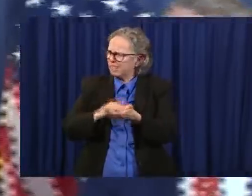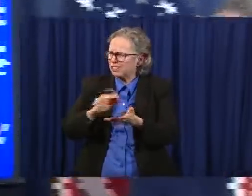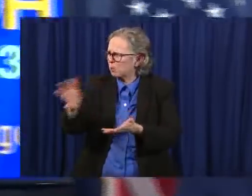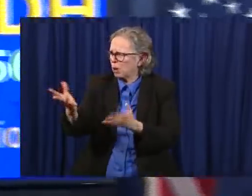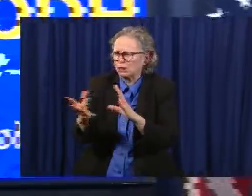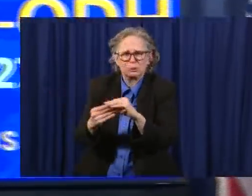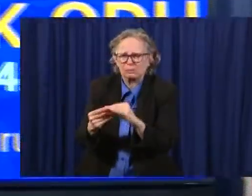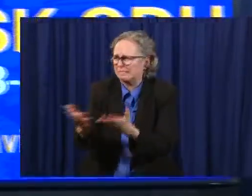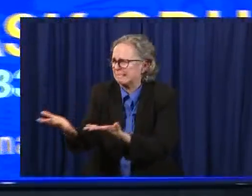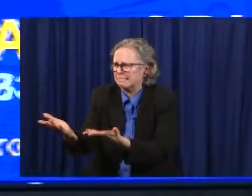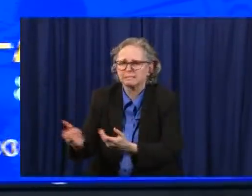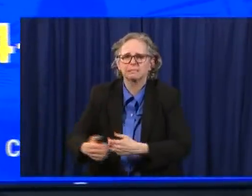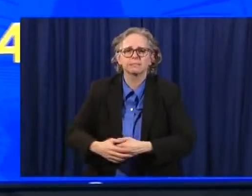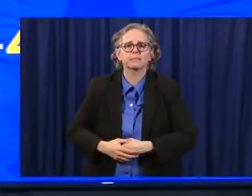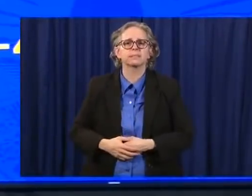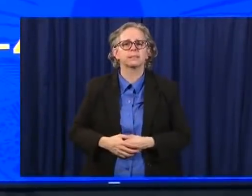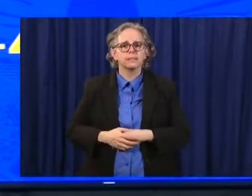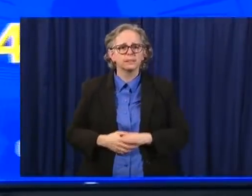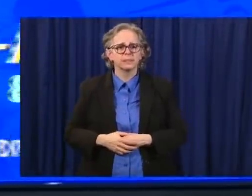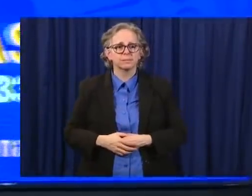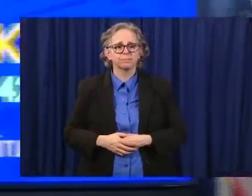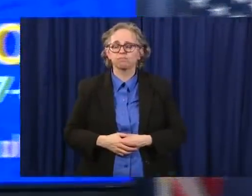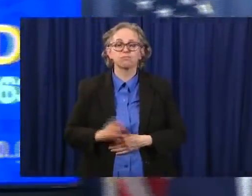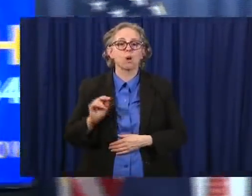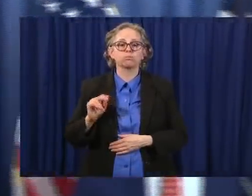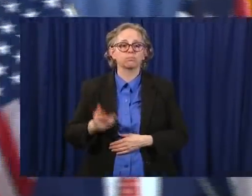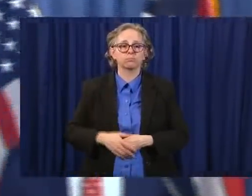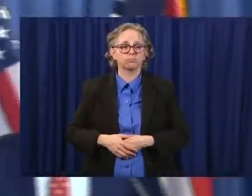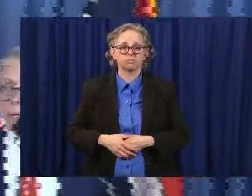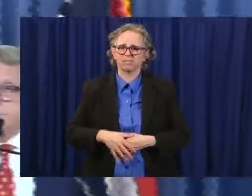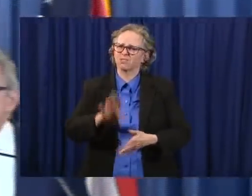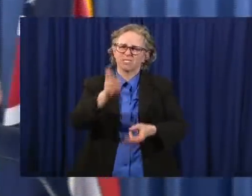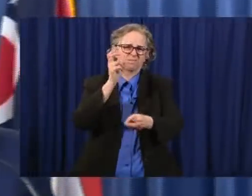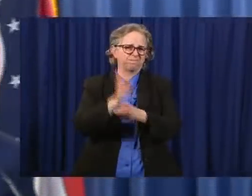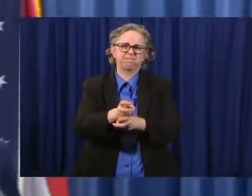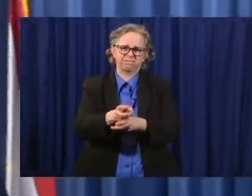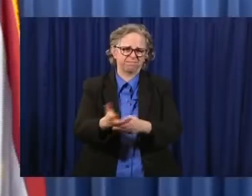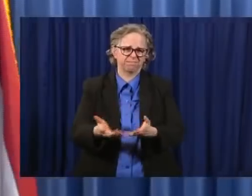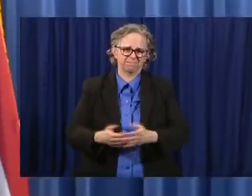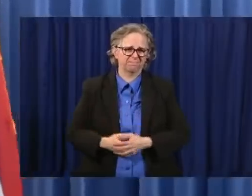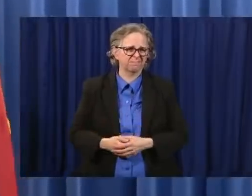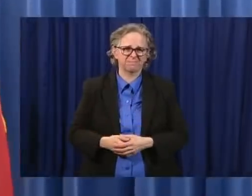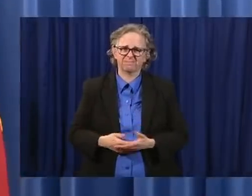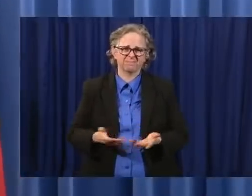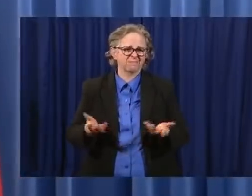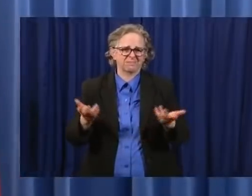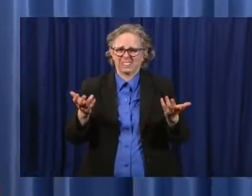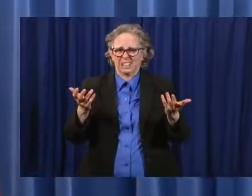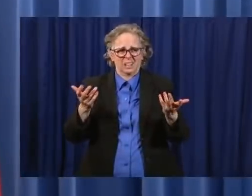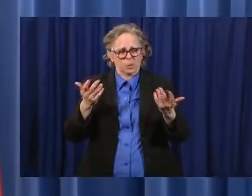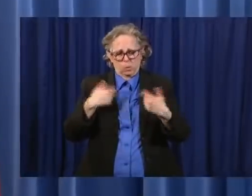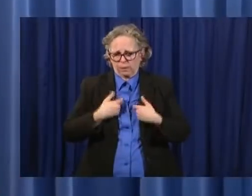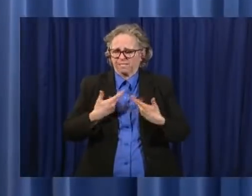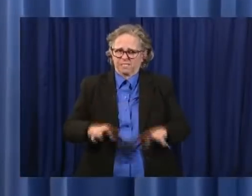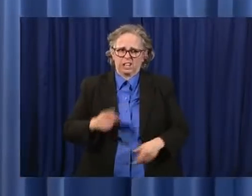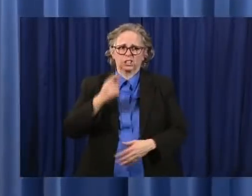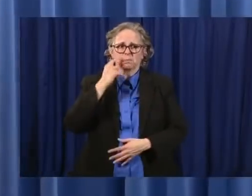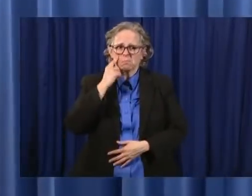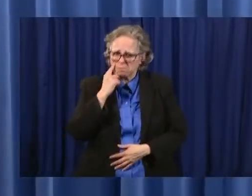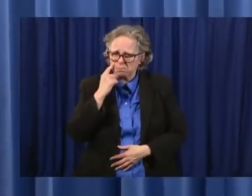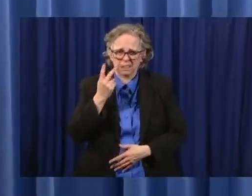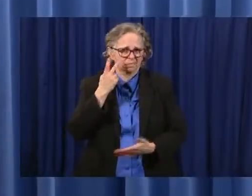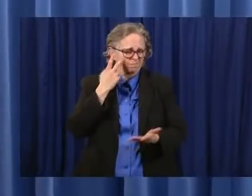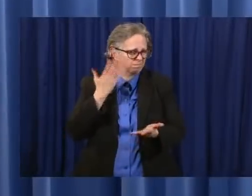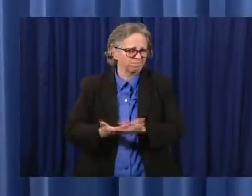good. So it's very difficult. It's very difficult, and we've seen how difficult it is in